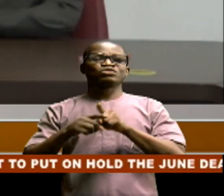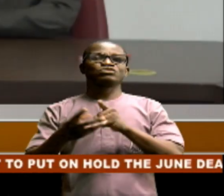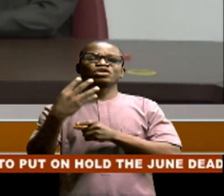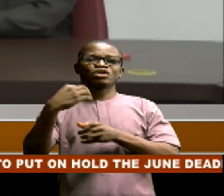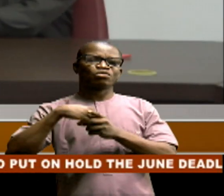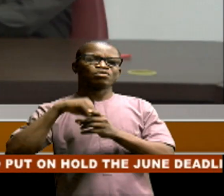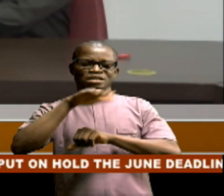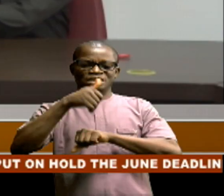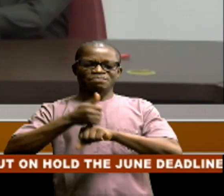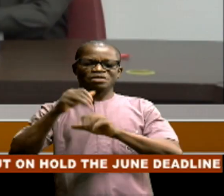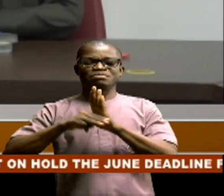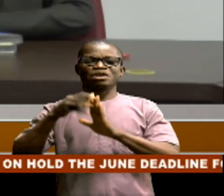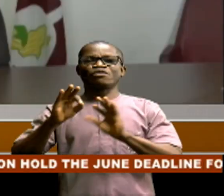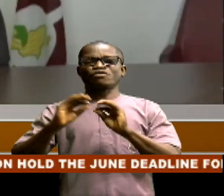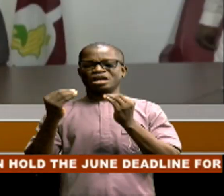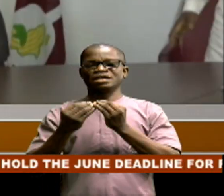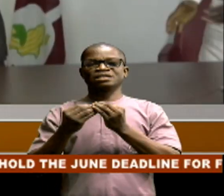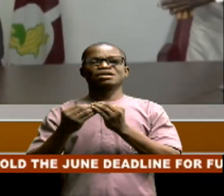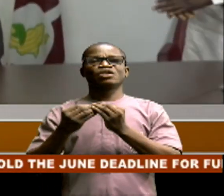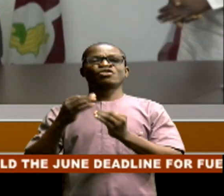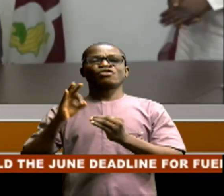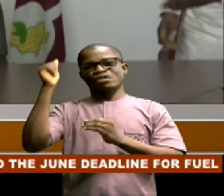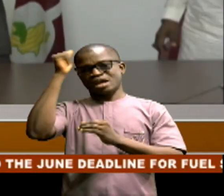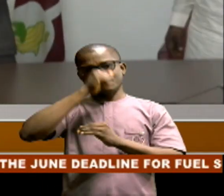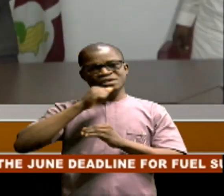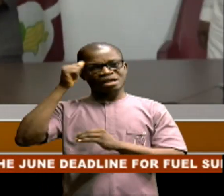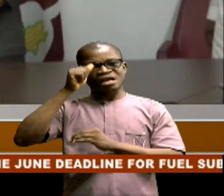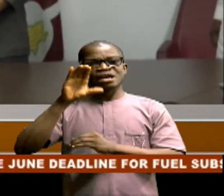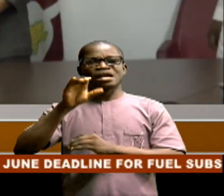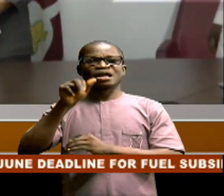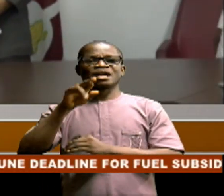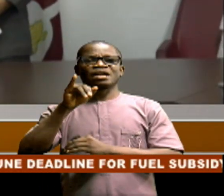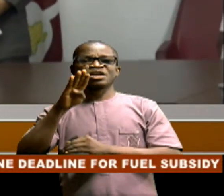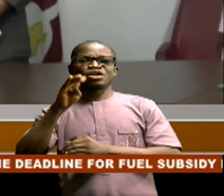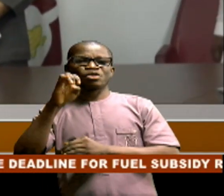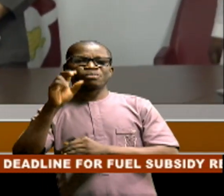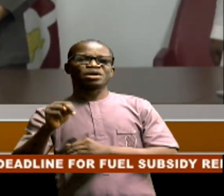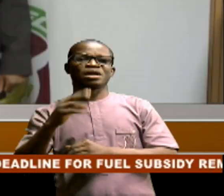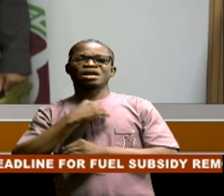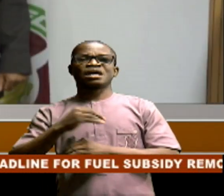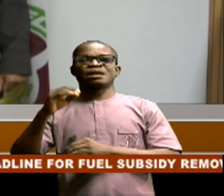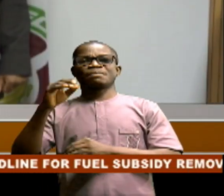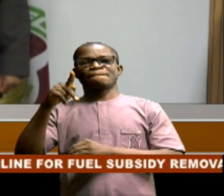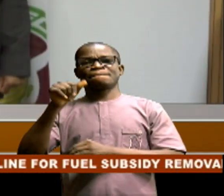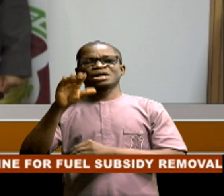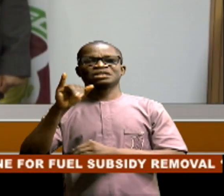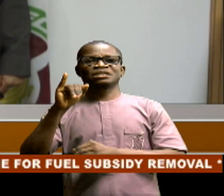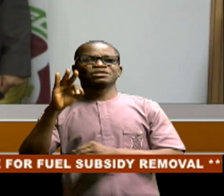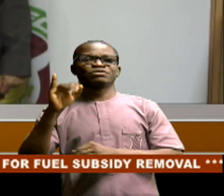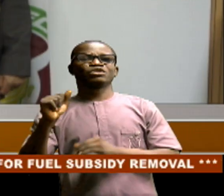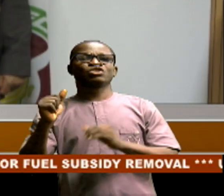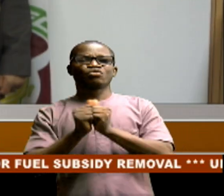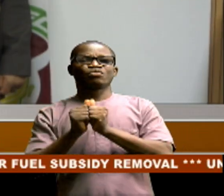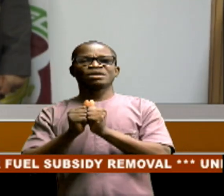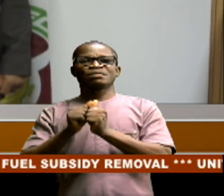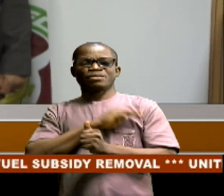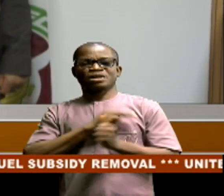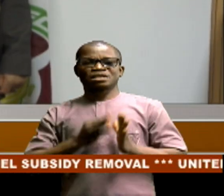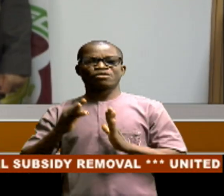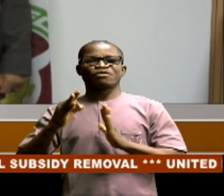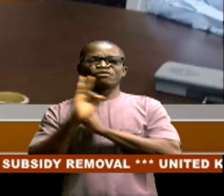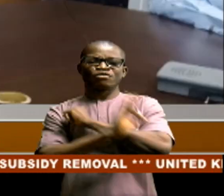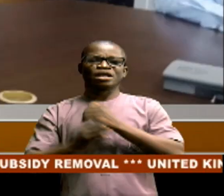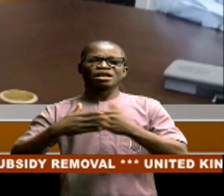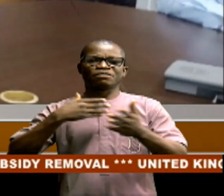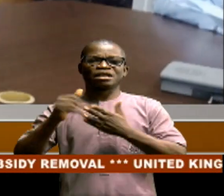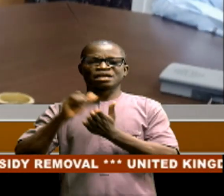of Organization of African, Caribbean and Pacific Secretariat, which the Minister of Foreign Affairs, Geoffrey Onyema, who signed the MOU on behalf